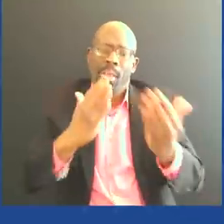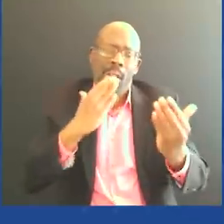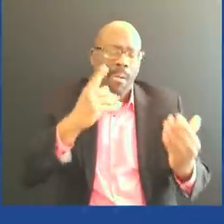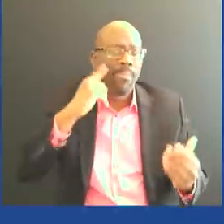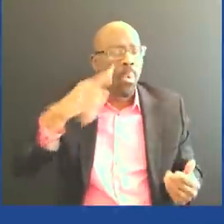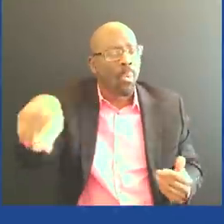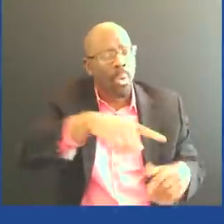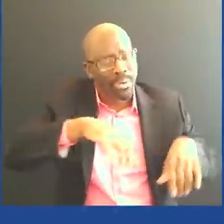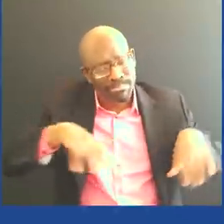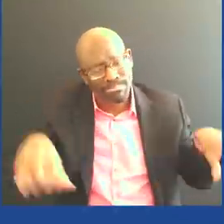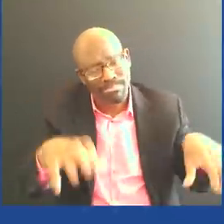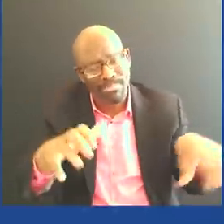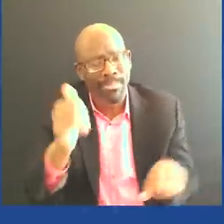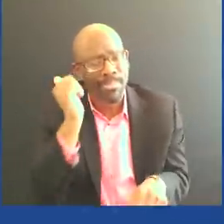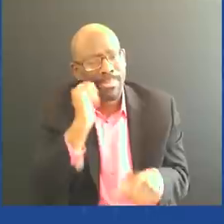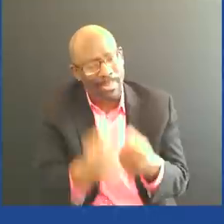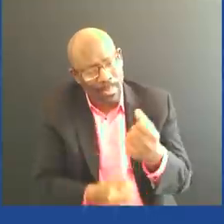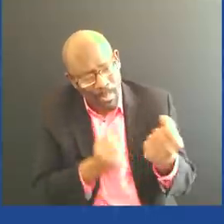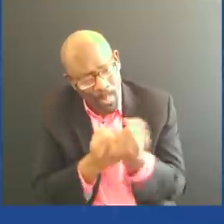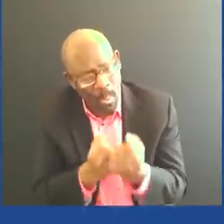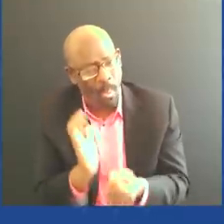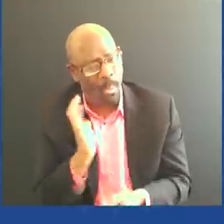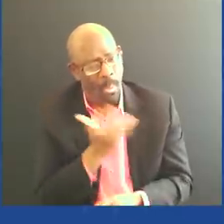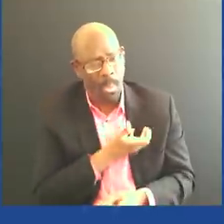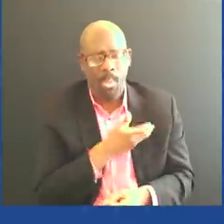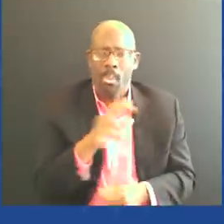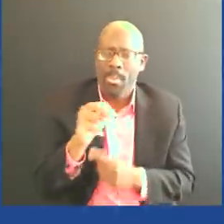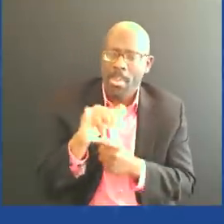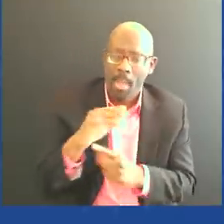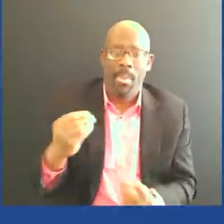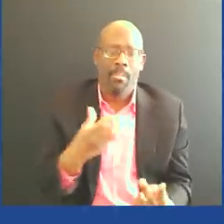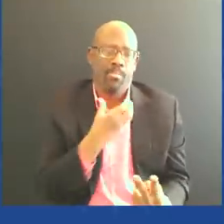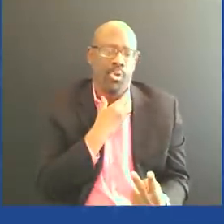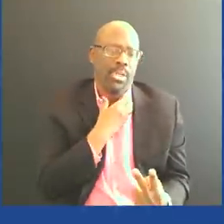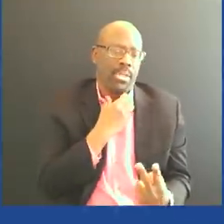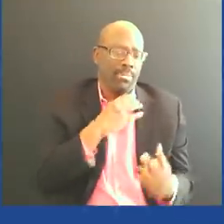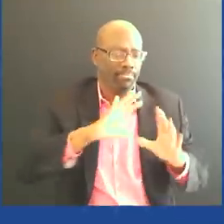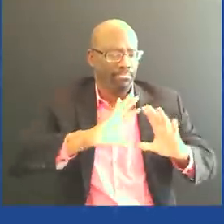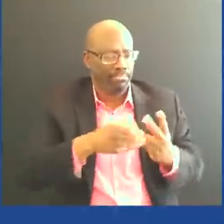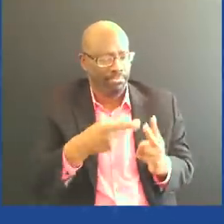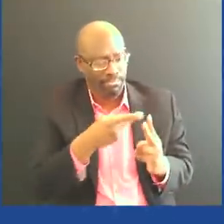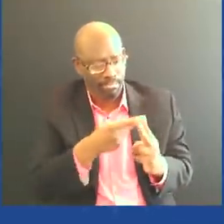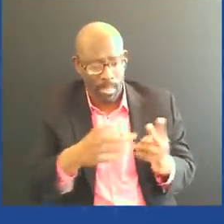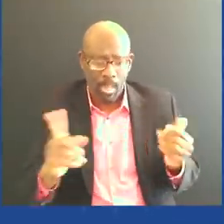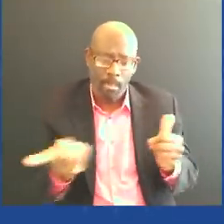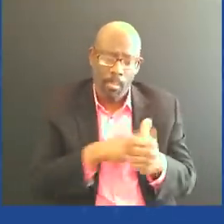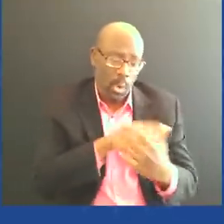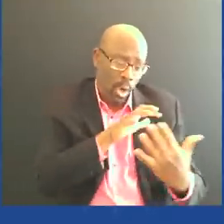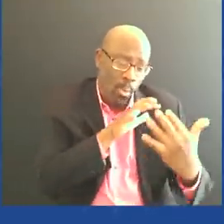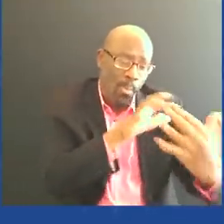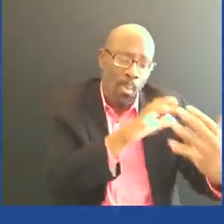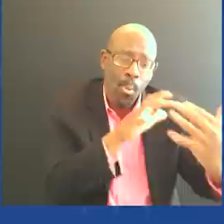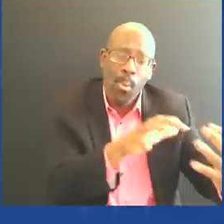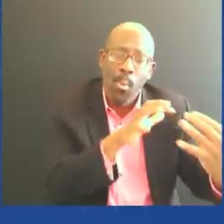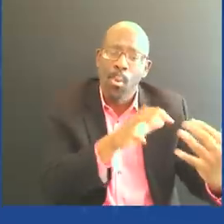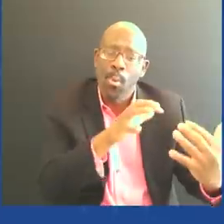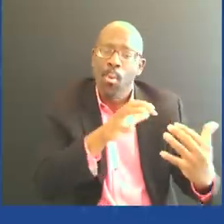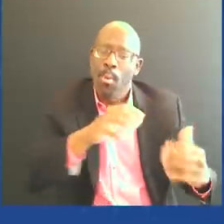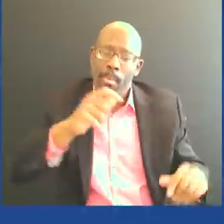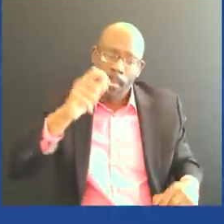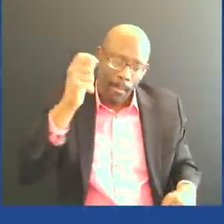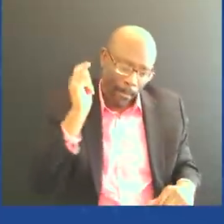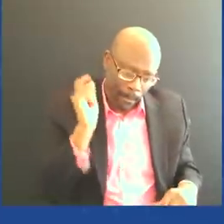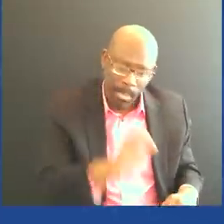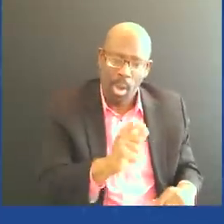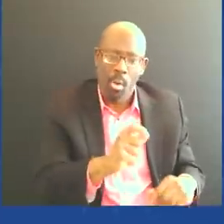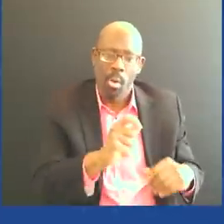and Marine Corps team. As the first warship to be commissioned beneath the waves, USS Delaware is already a trailblazer in her